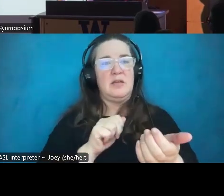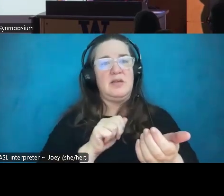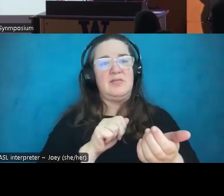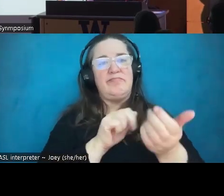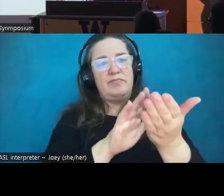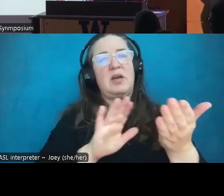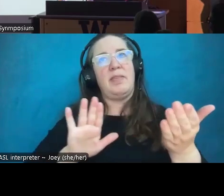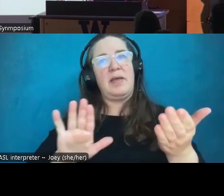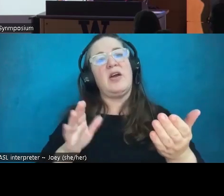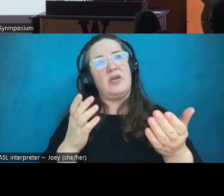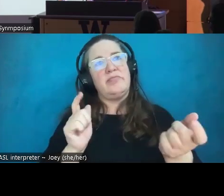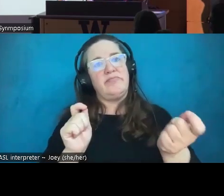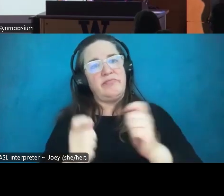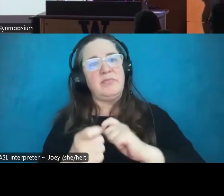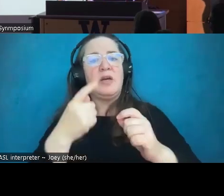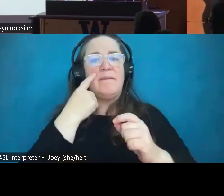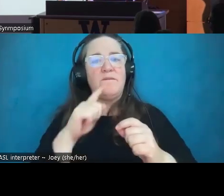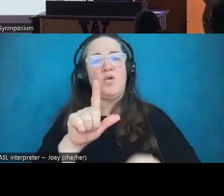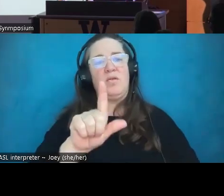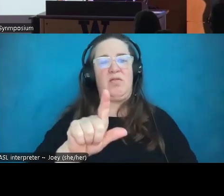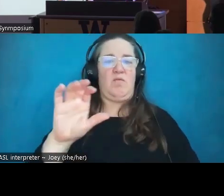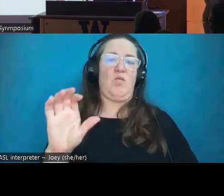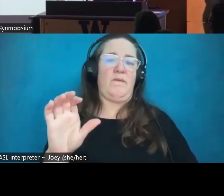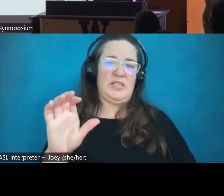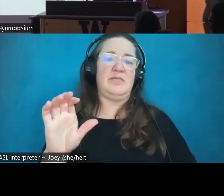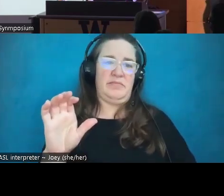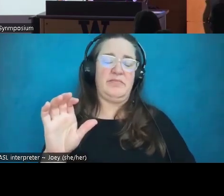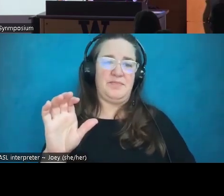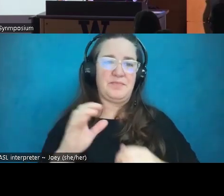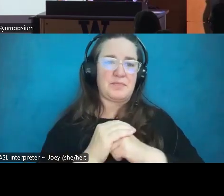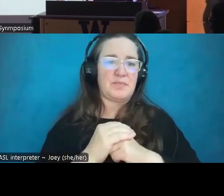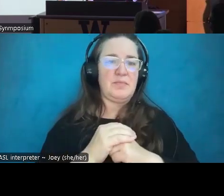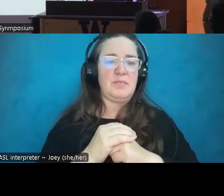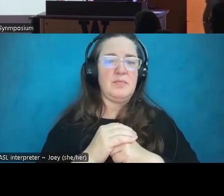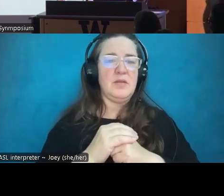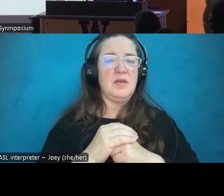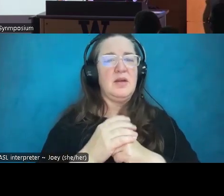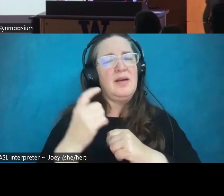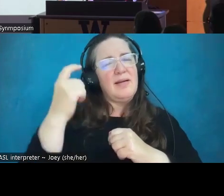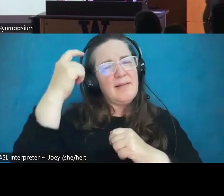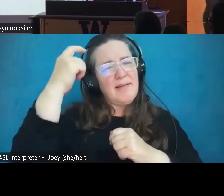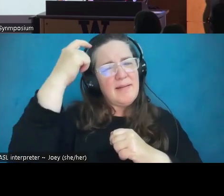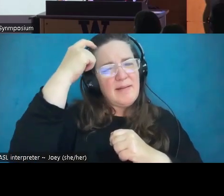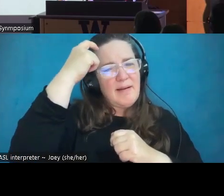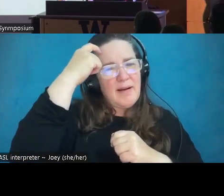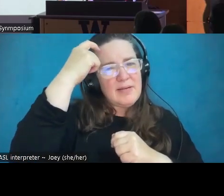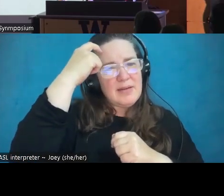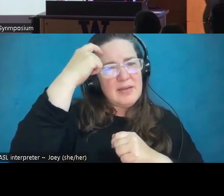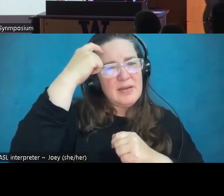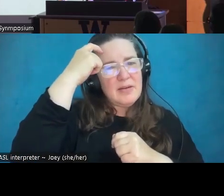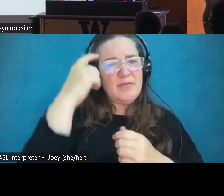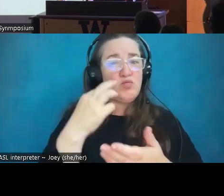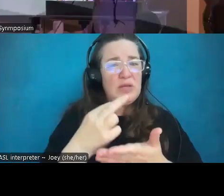COVID patients, what does cognitive rehab consist of? Kind of briefly, there's a lot of psychoeducation